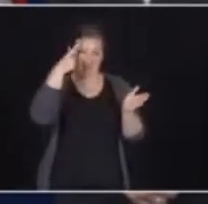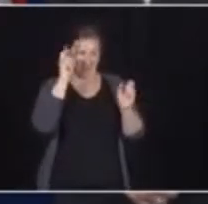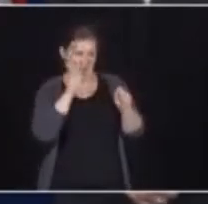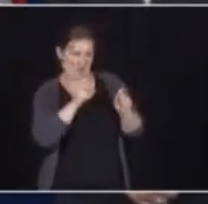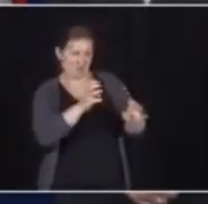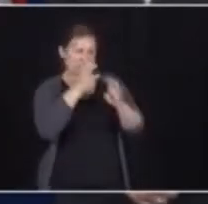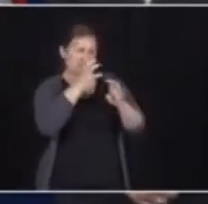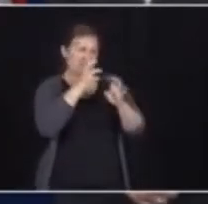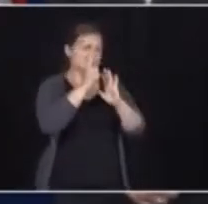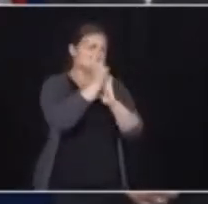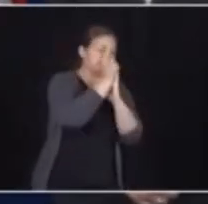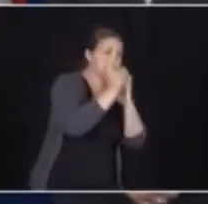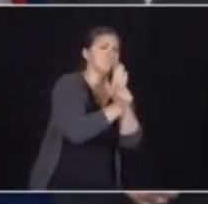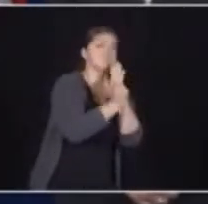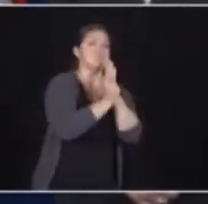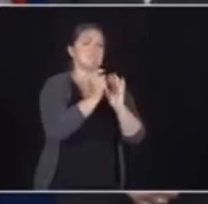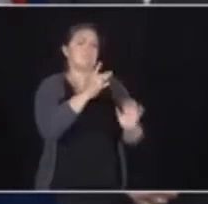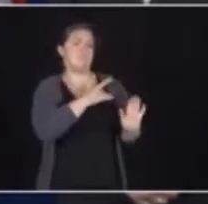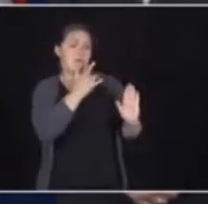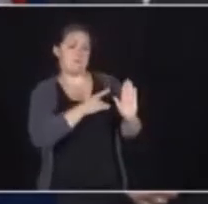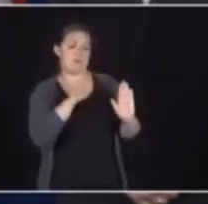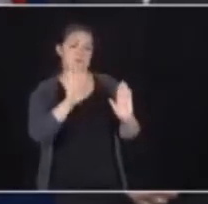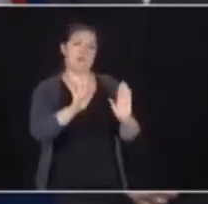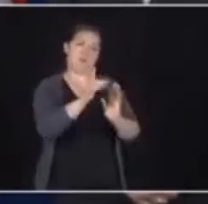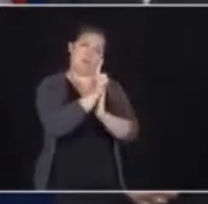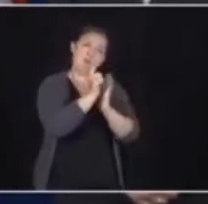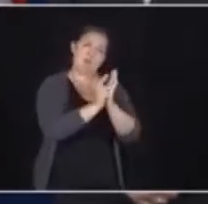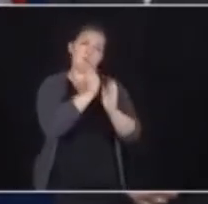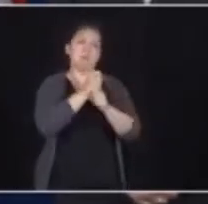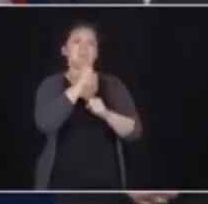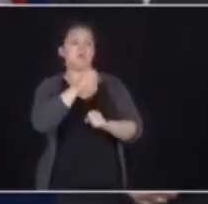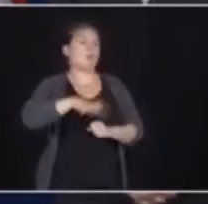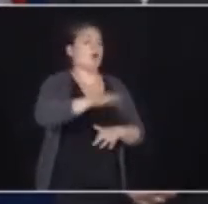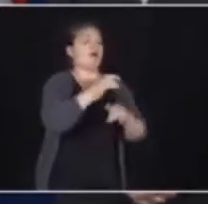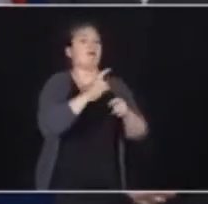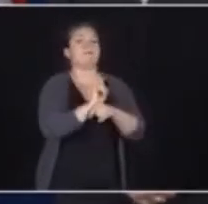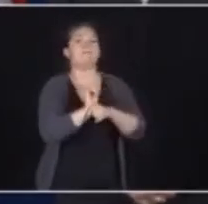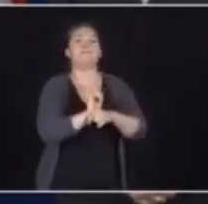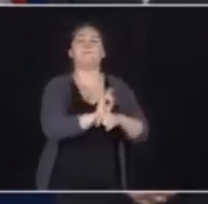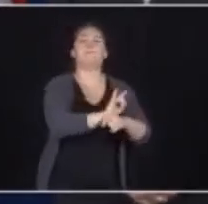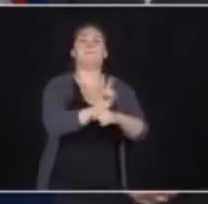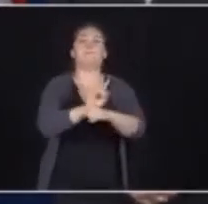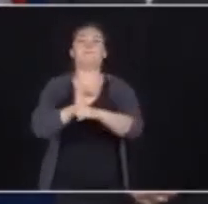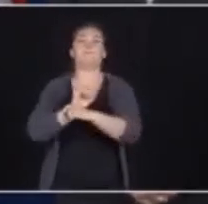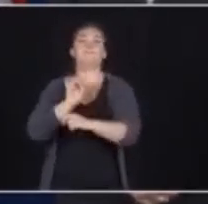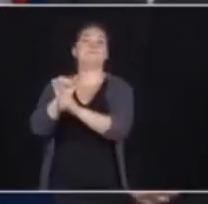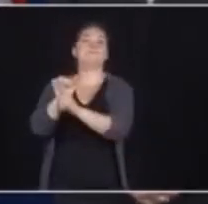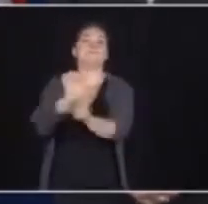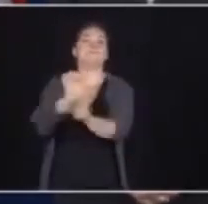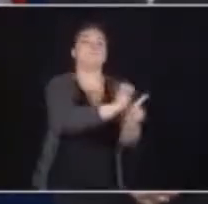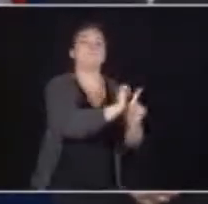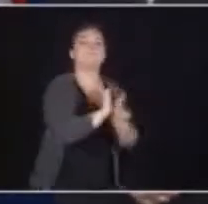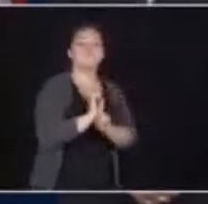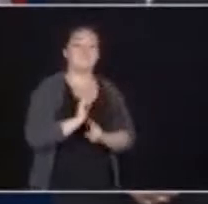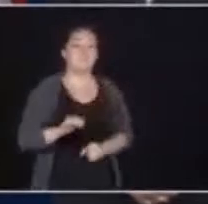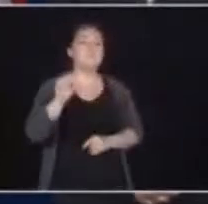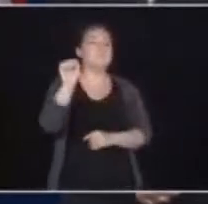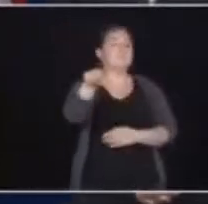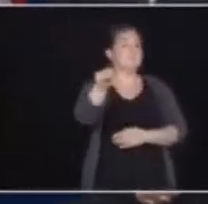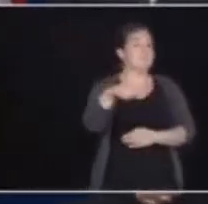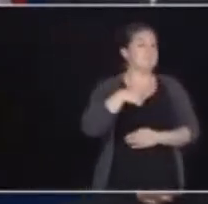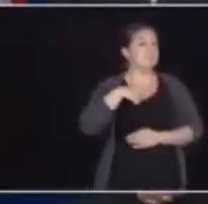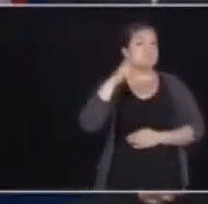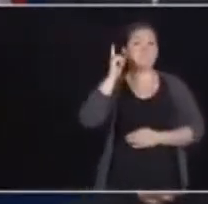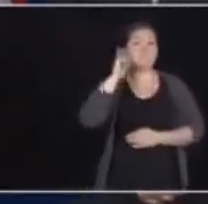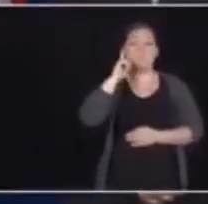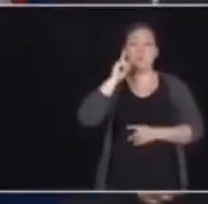perhaps from a provincial level, to make sure people aren't flouting the rules in this way? Yeah, I heard about that, and I first of all, I want to